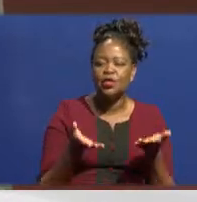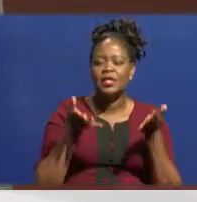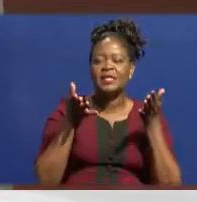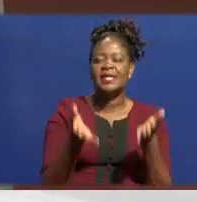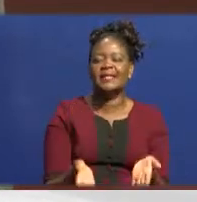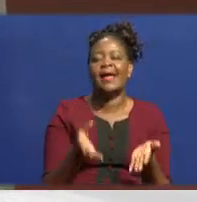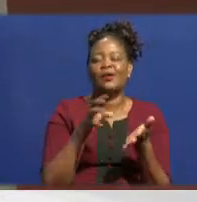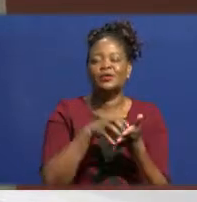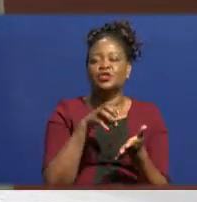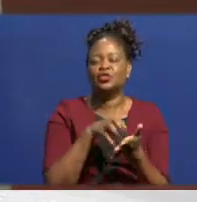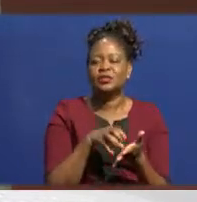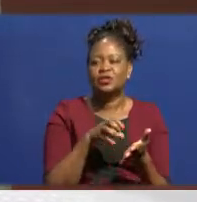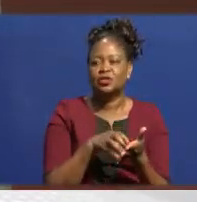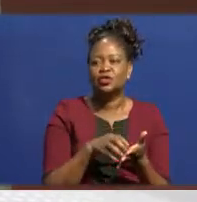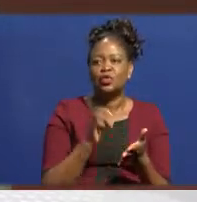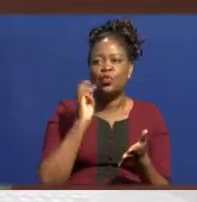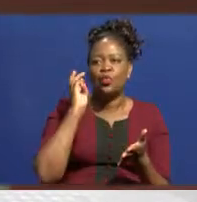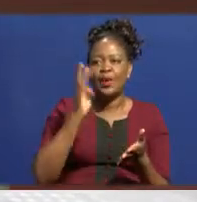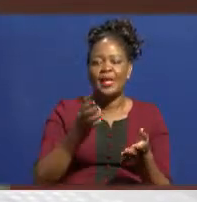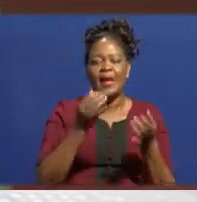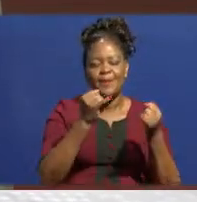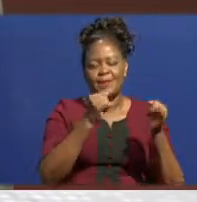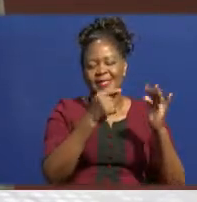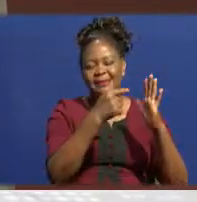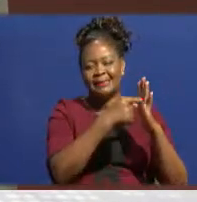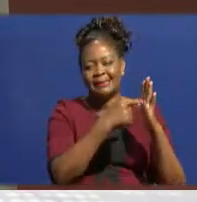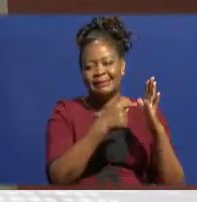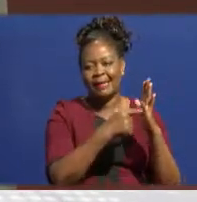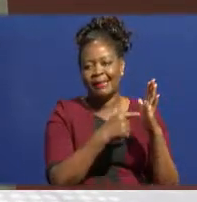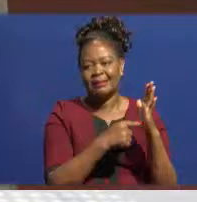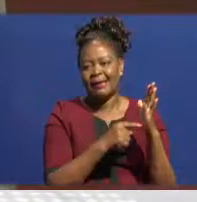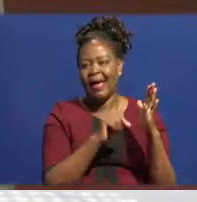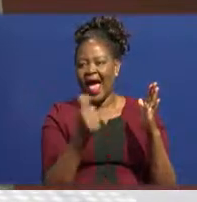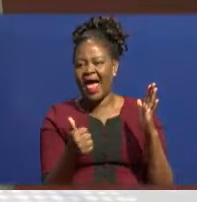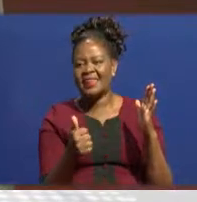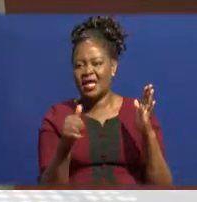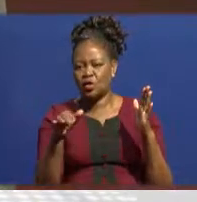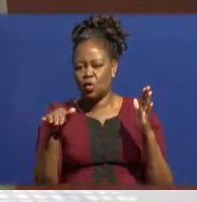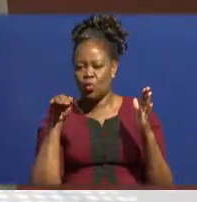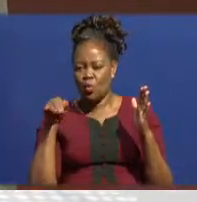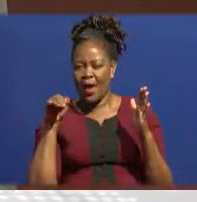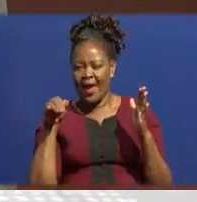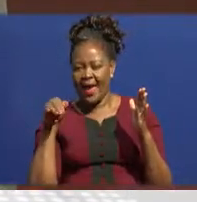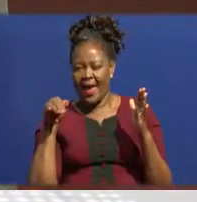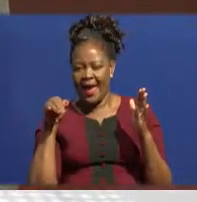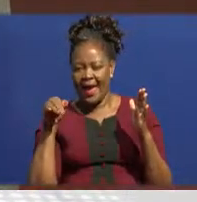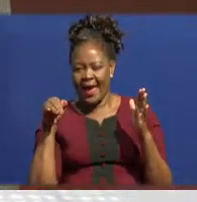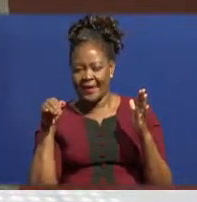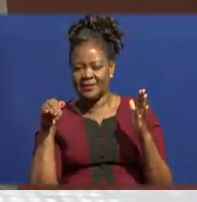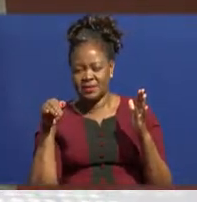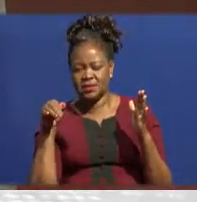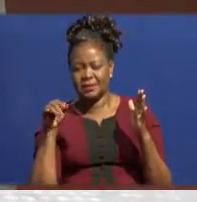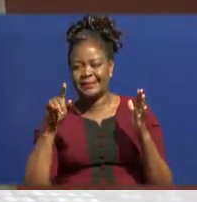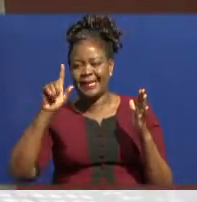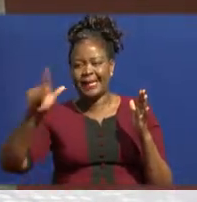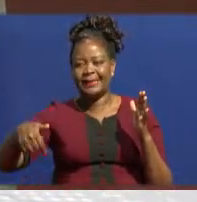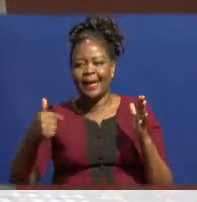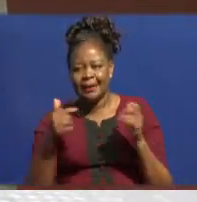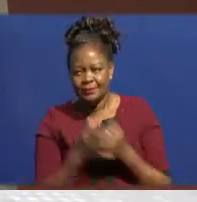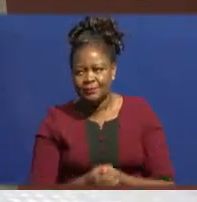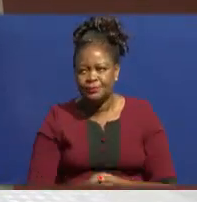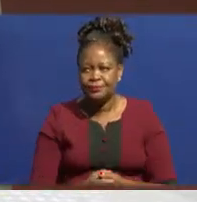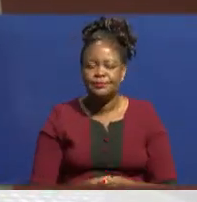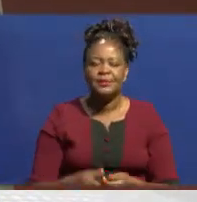current situation, we'll be able to implement this. This other one give us a grace in period, mm-hmm. and that's logically